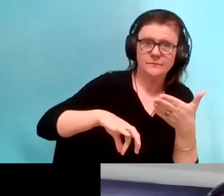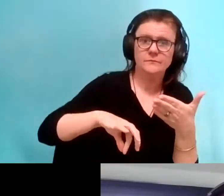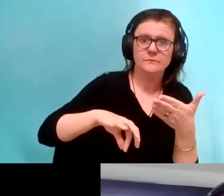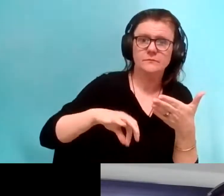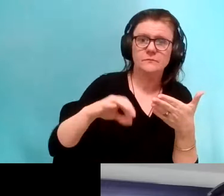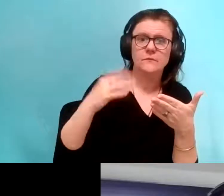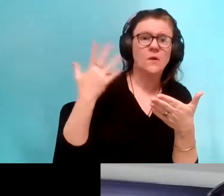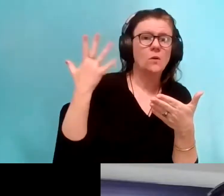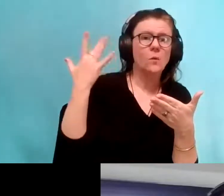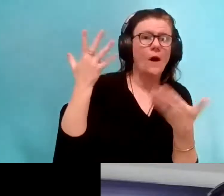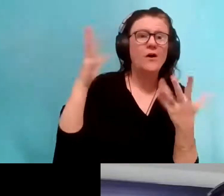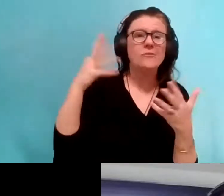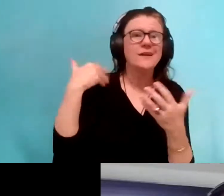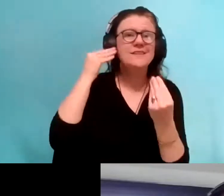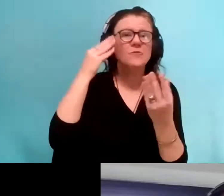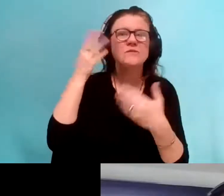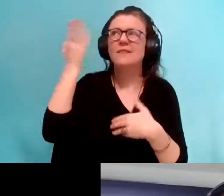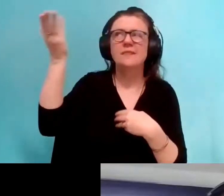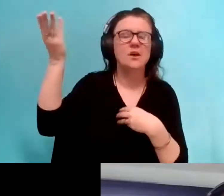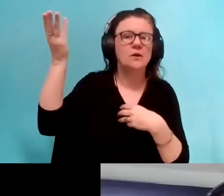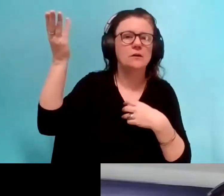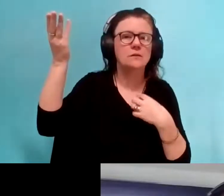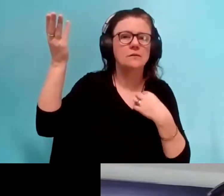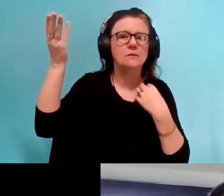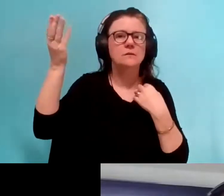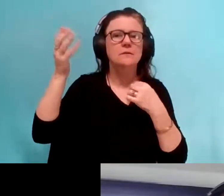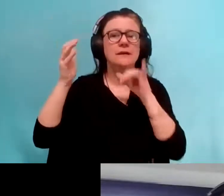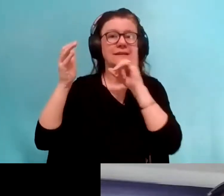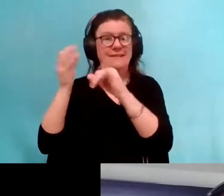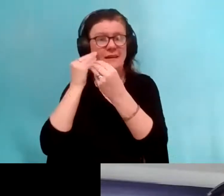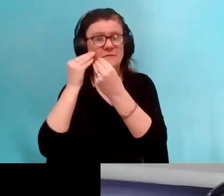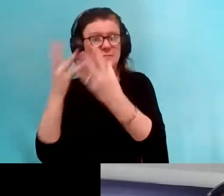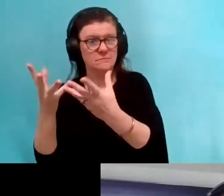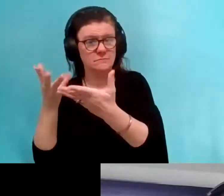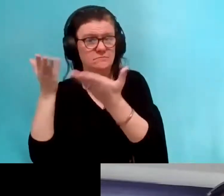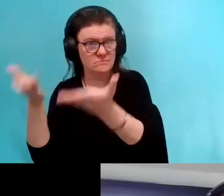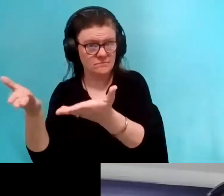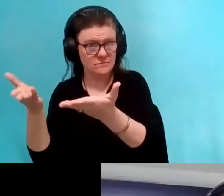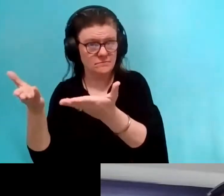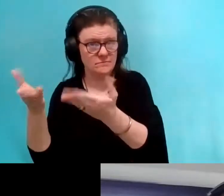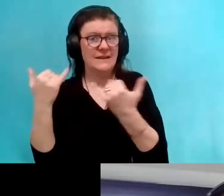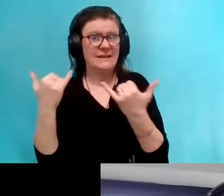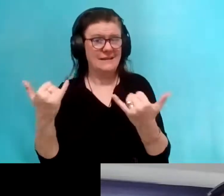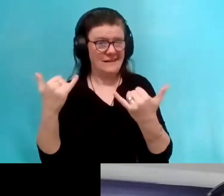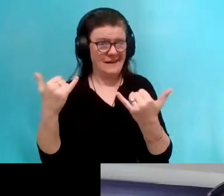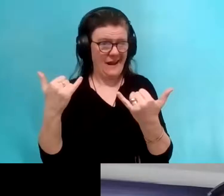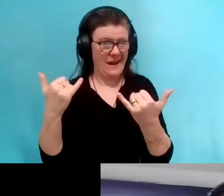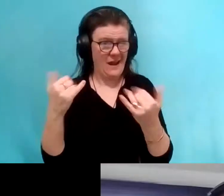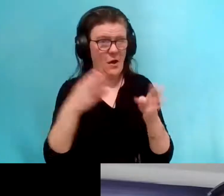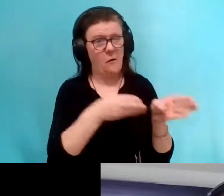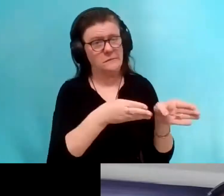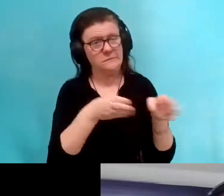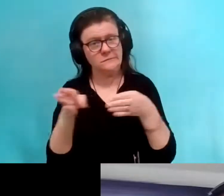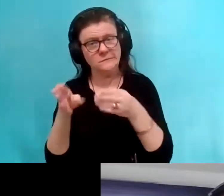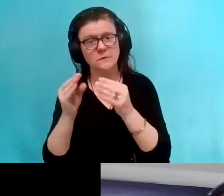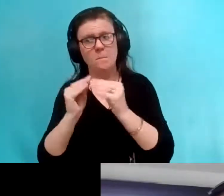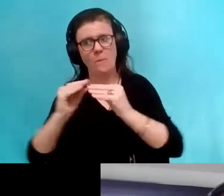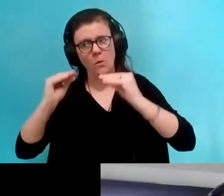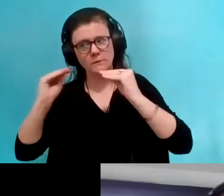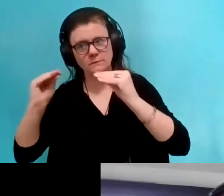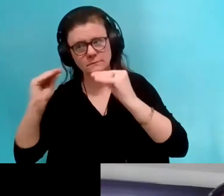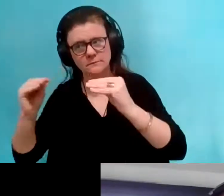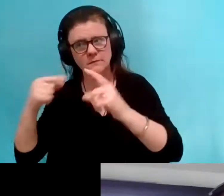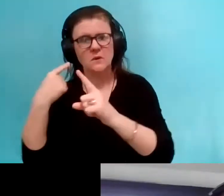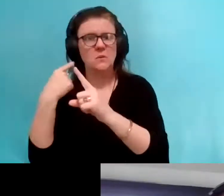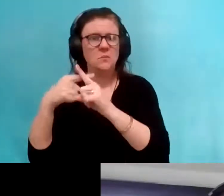this information available. Based on those learnings, now we are entering into the other education and social